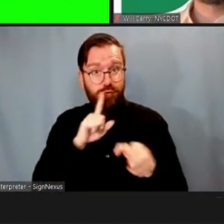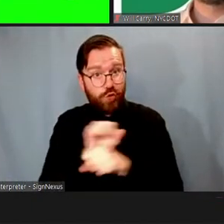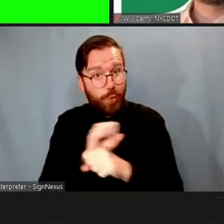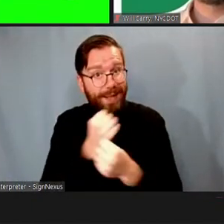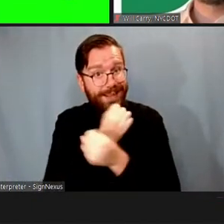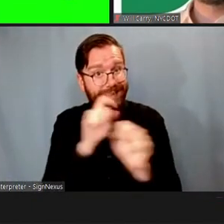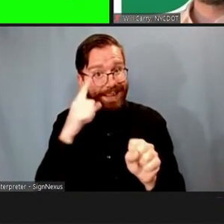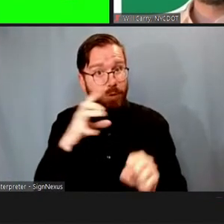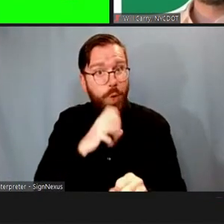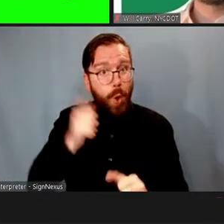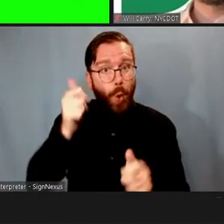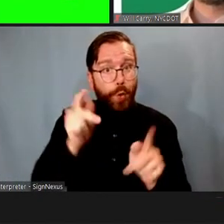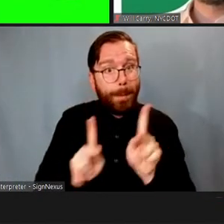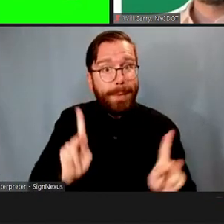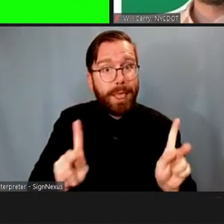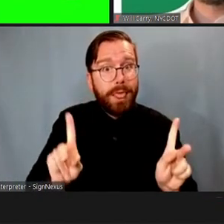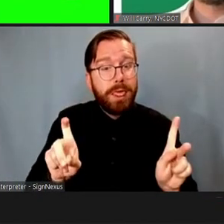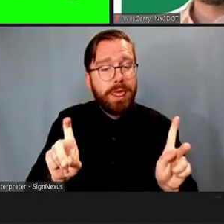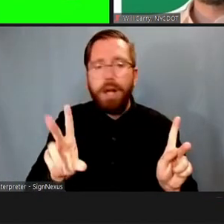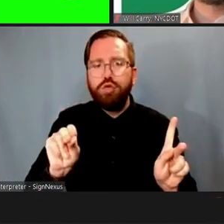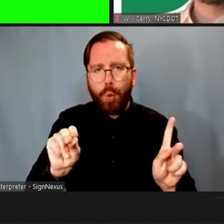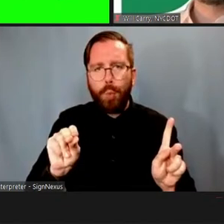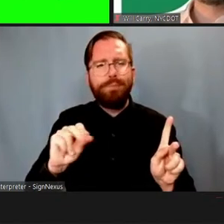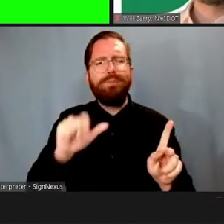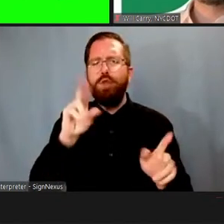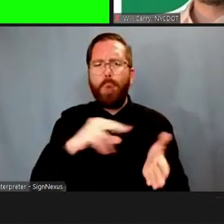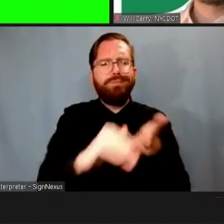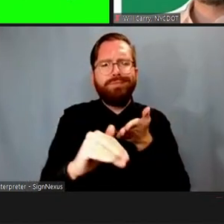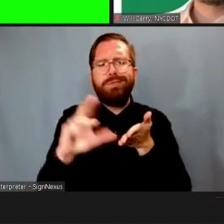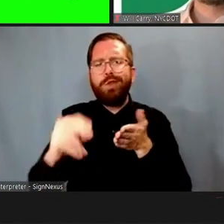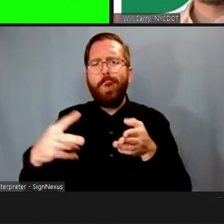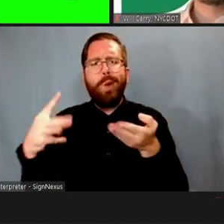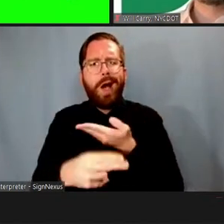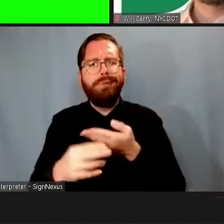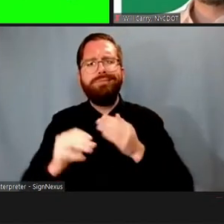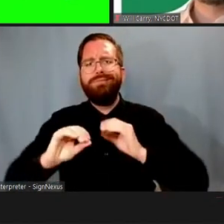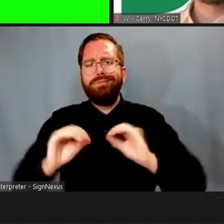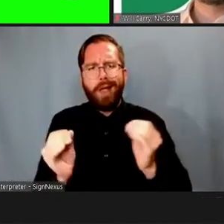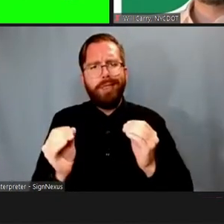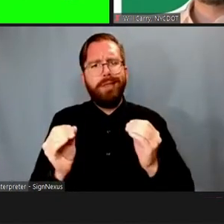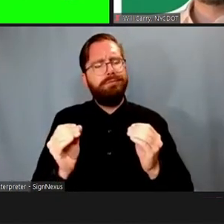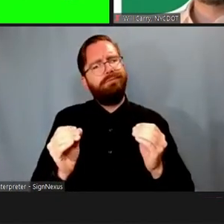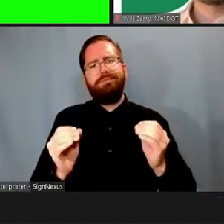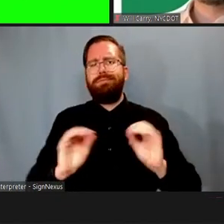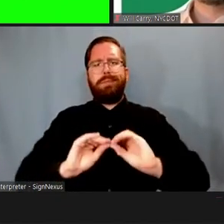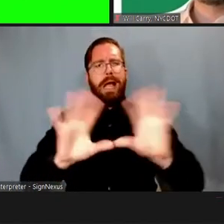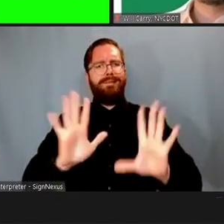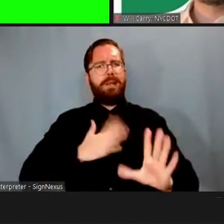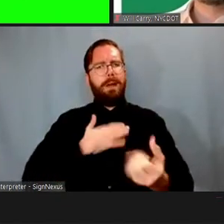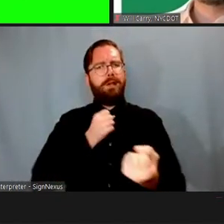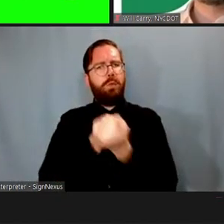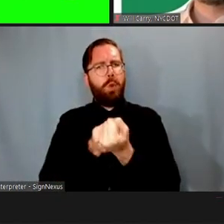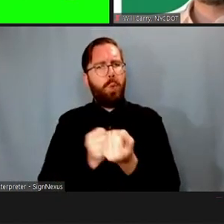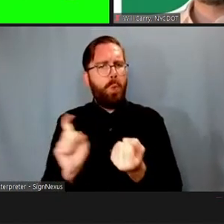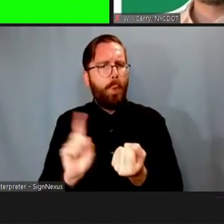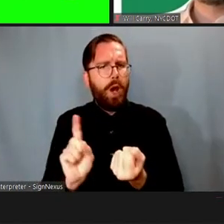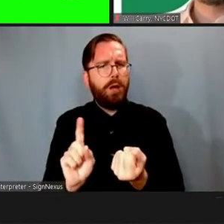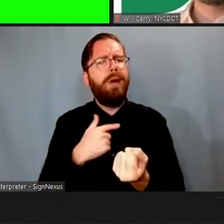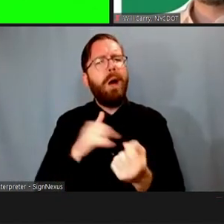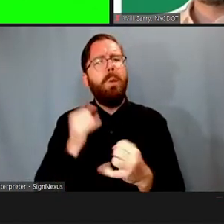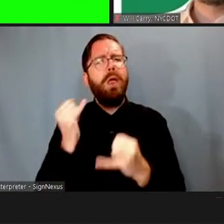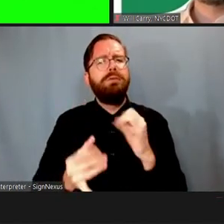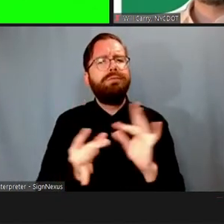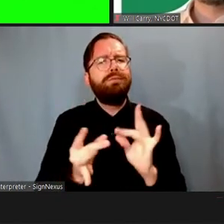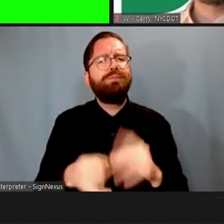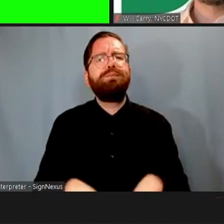excuses no exemptions and no caps it's clear where my support lies and so i'll end on this note it's not fair to new